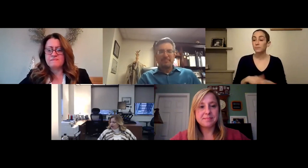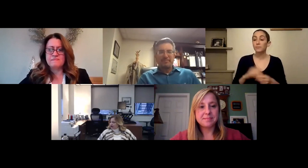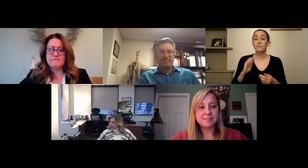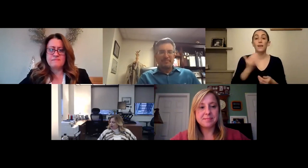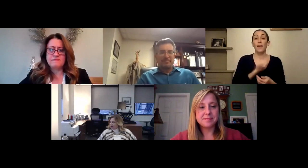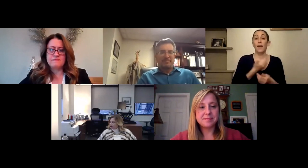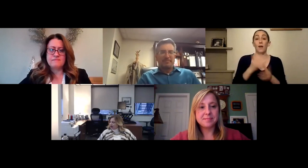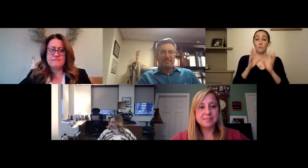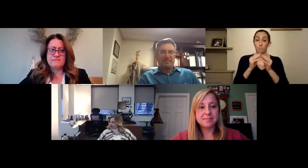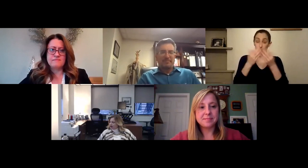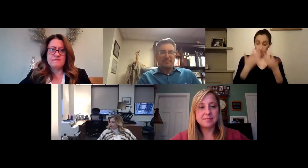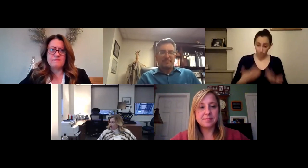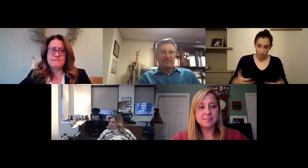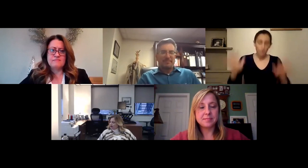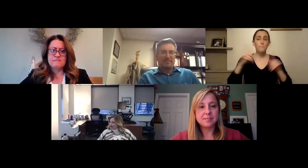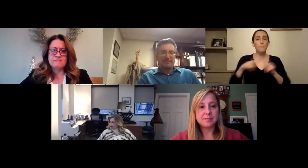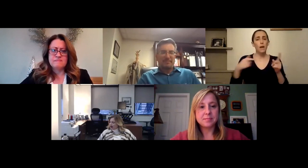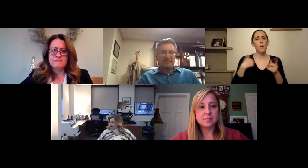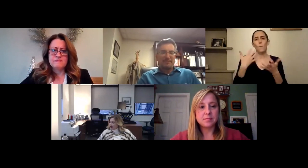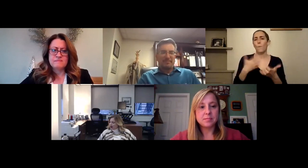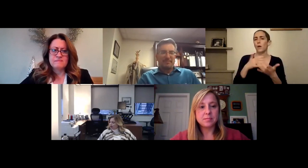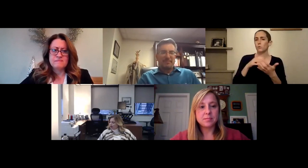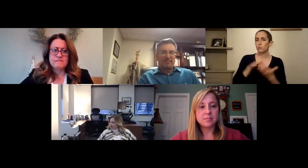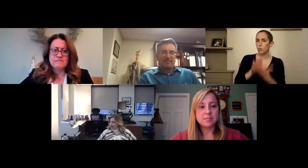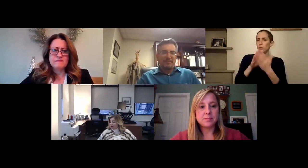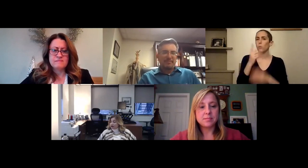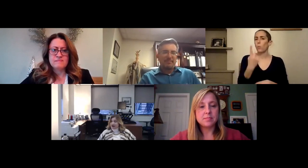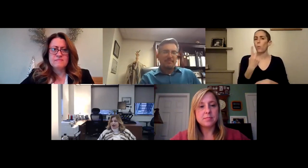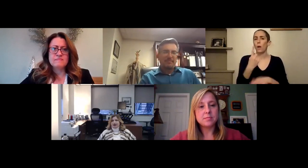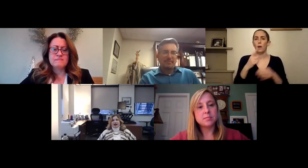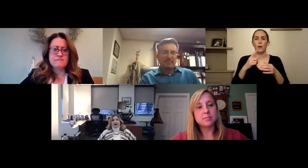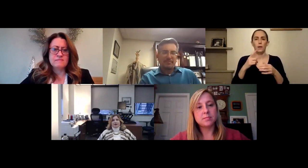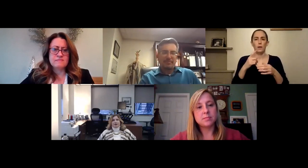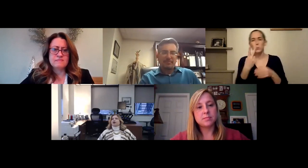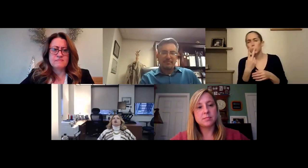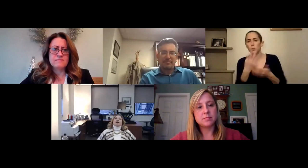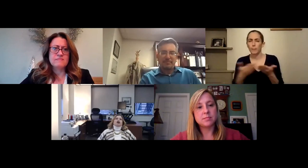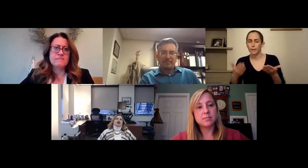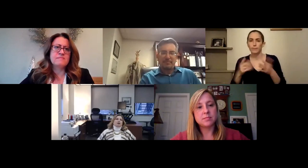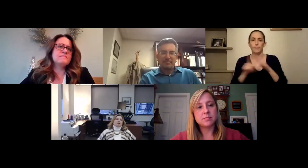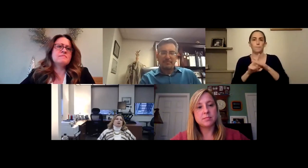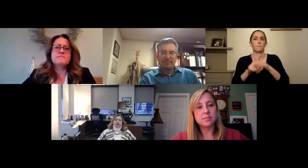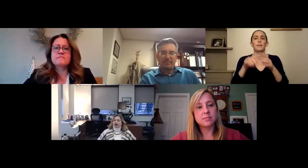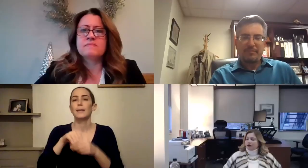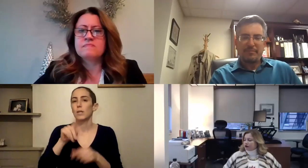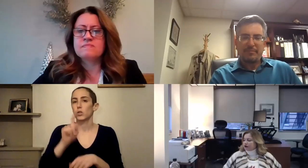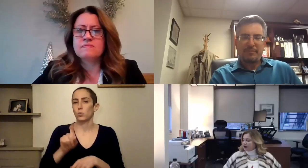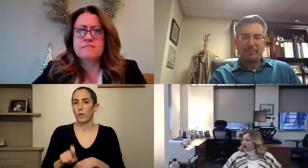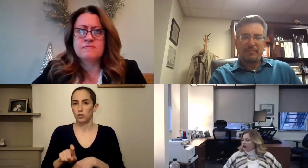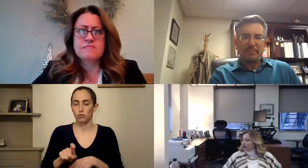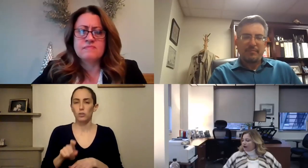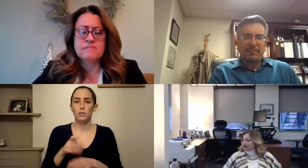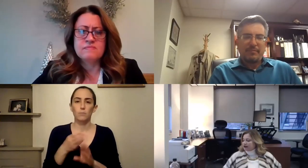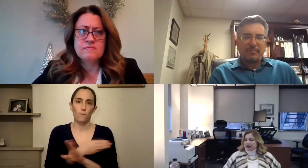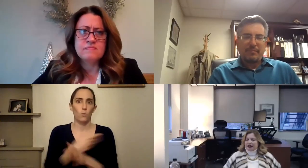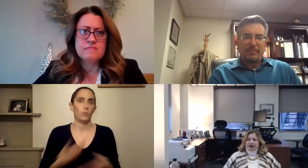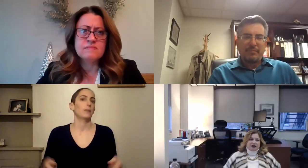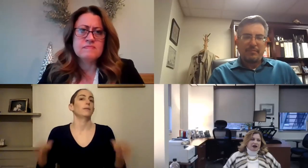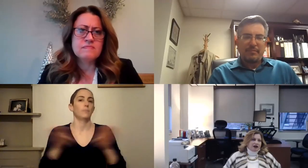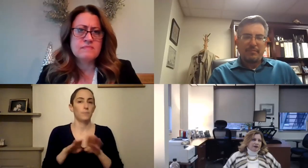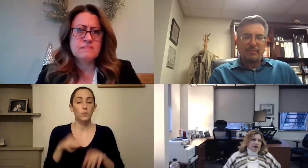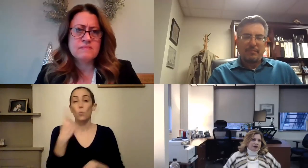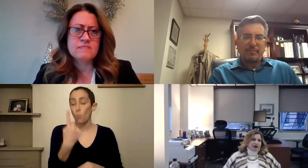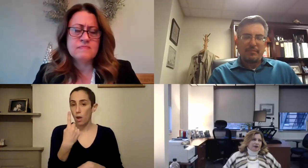forum. I just want to address one thing that came up, maybe two things that came up in the questions before we close. One is